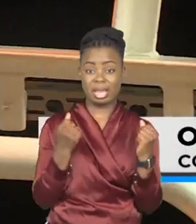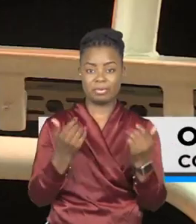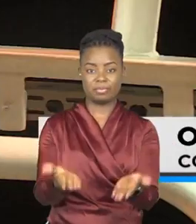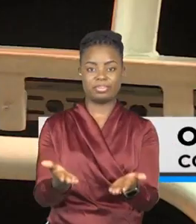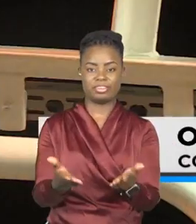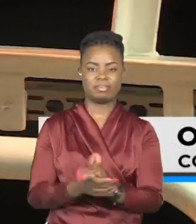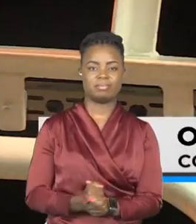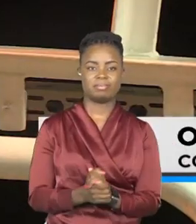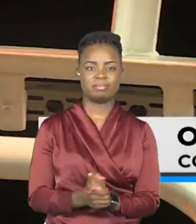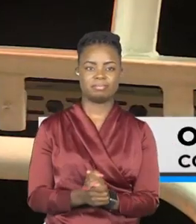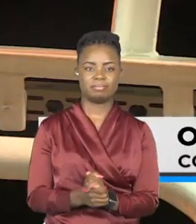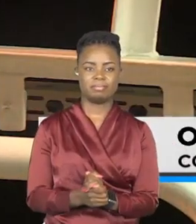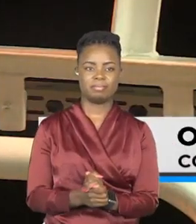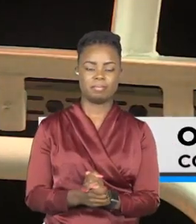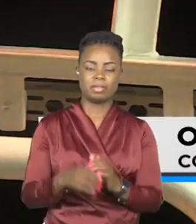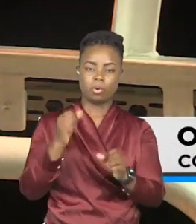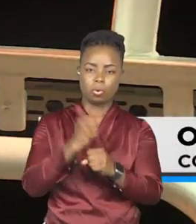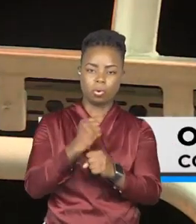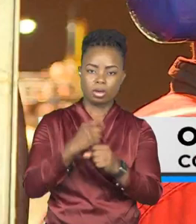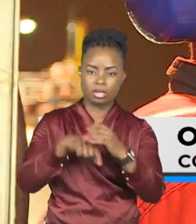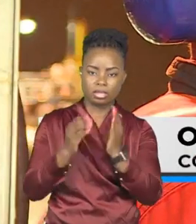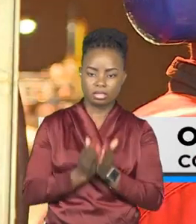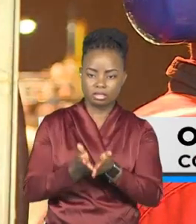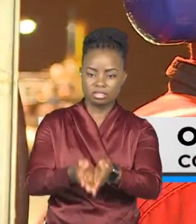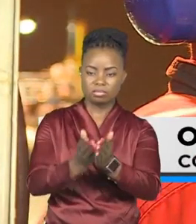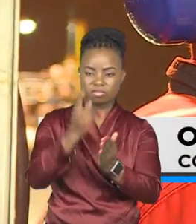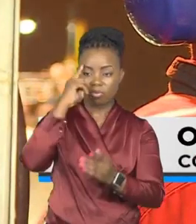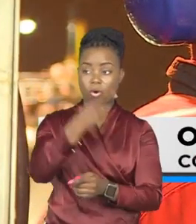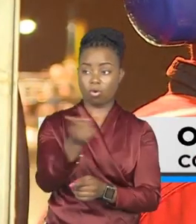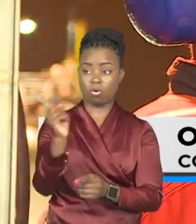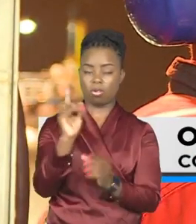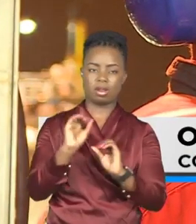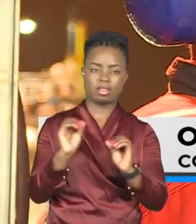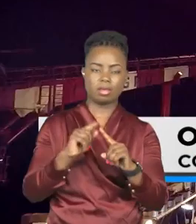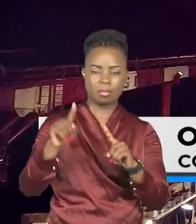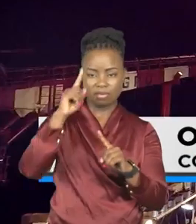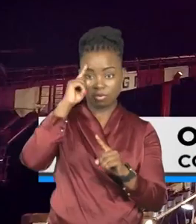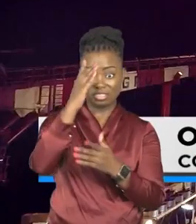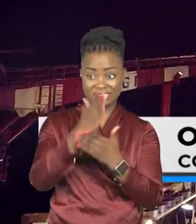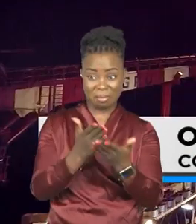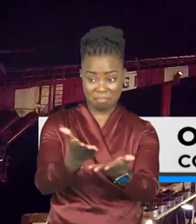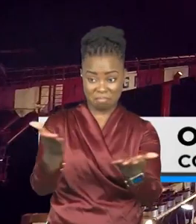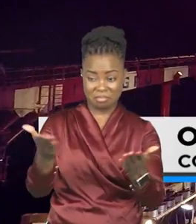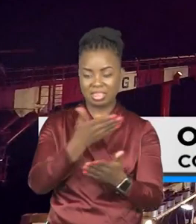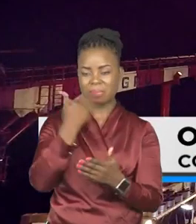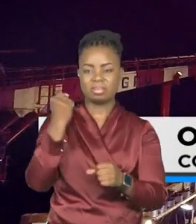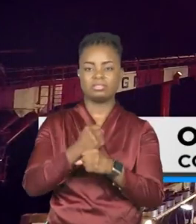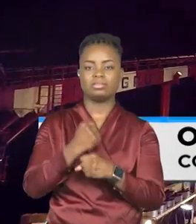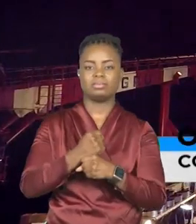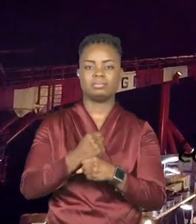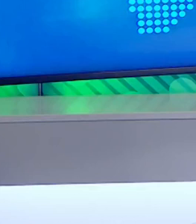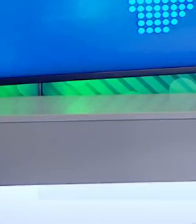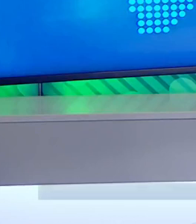here. Working offshore might not be for everyone, but for some, it's the best job in the world.